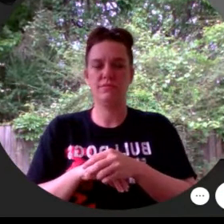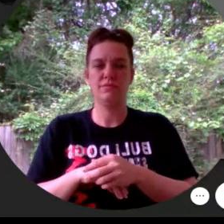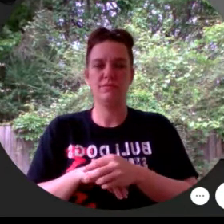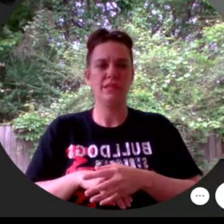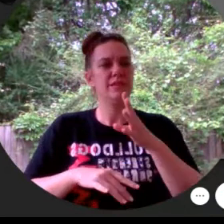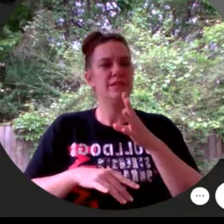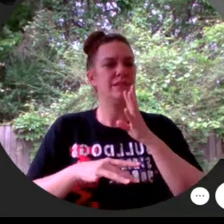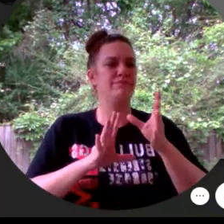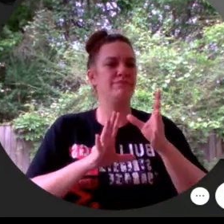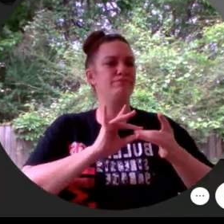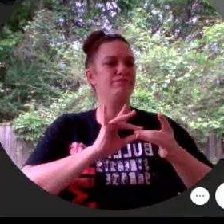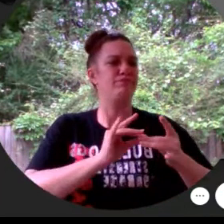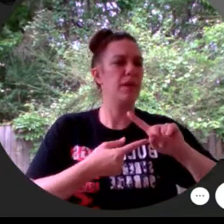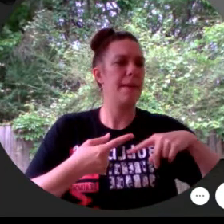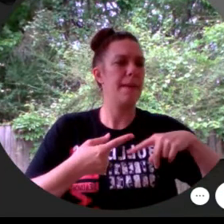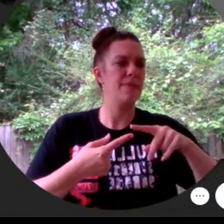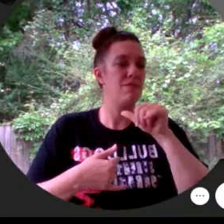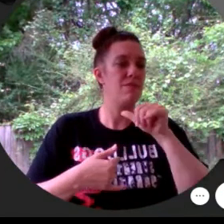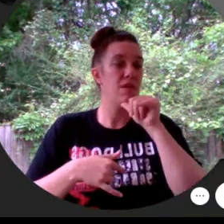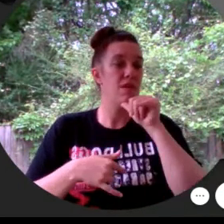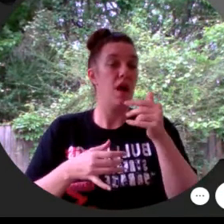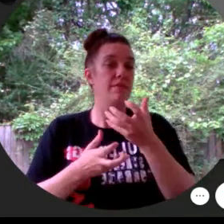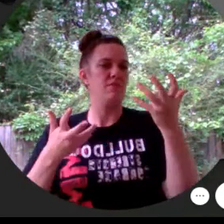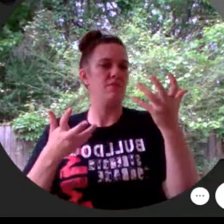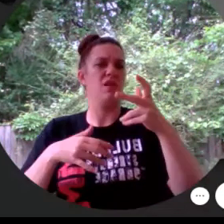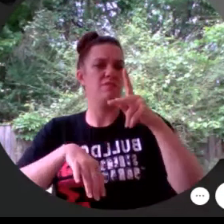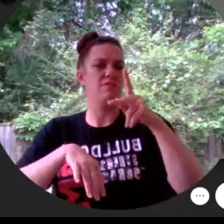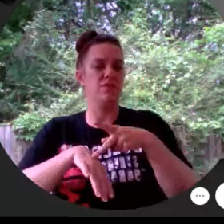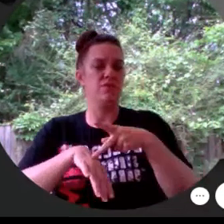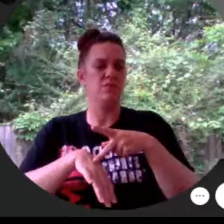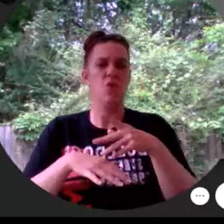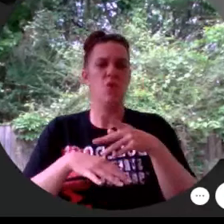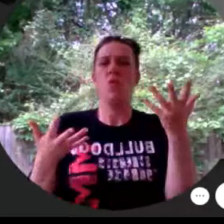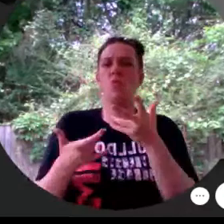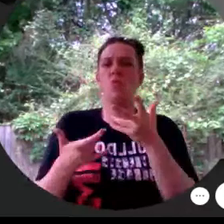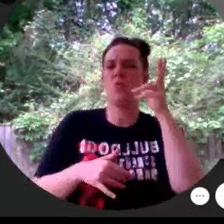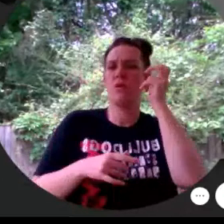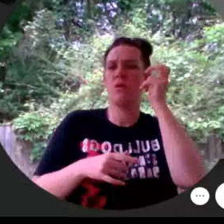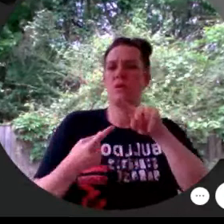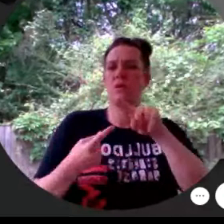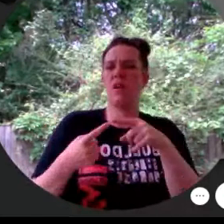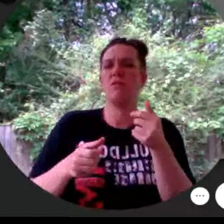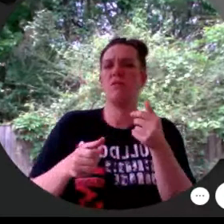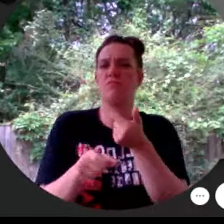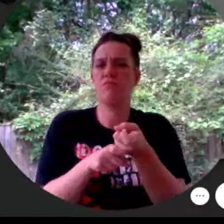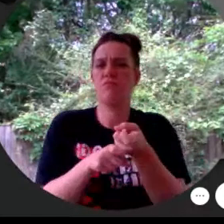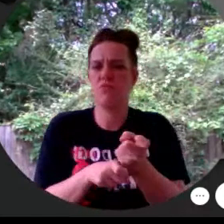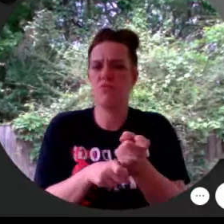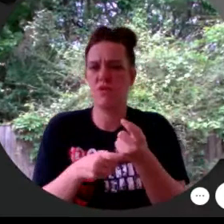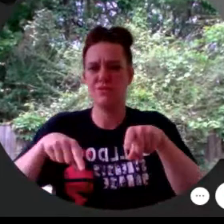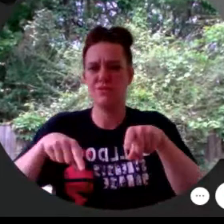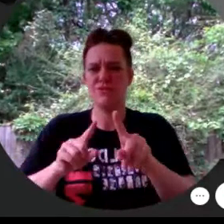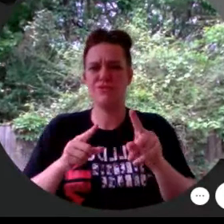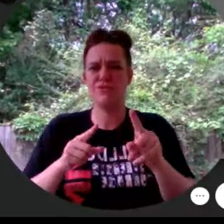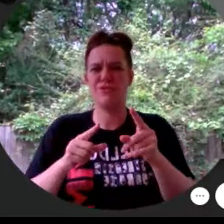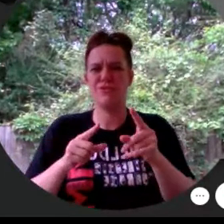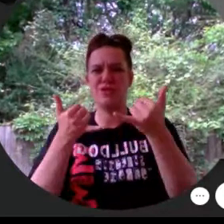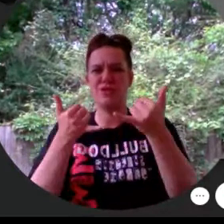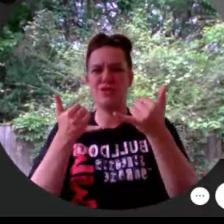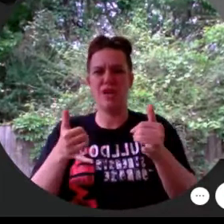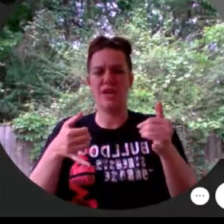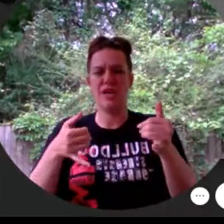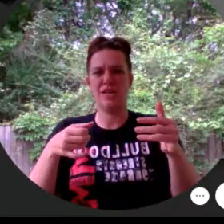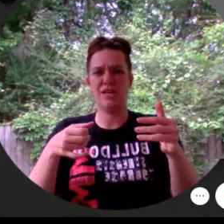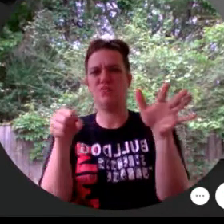not being much of a principal, what is this I hear about a prank during today's all-school